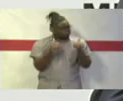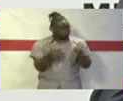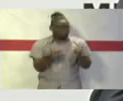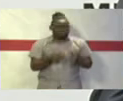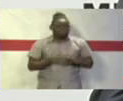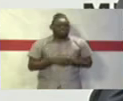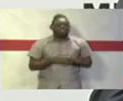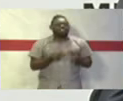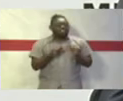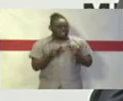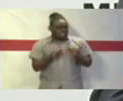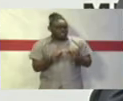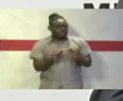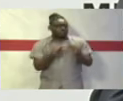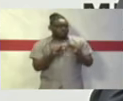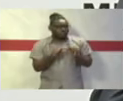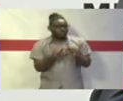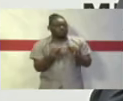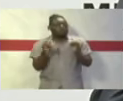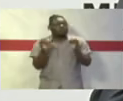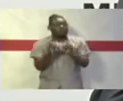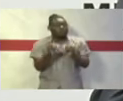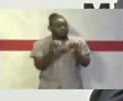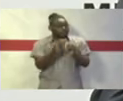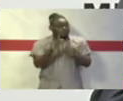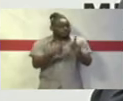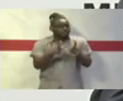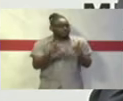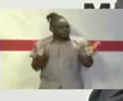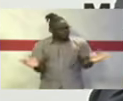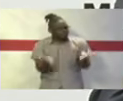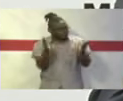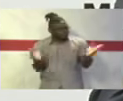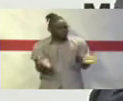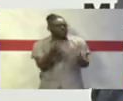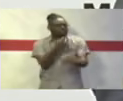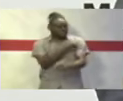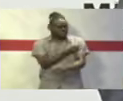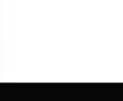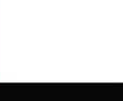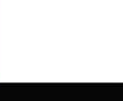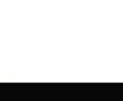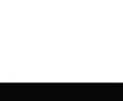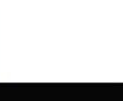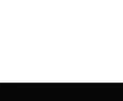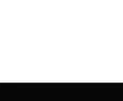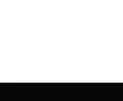country towards higher levels. Thank you, Al. Yeah, thank you.